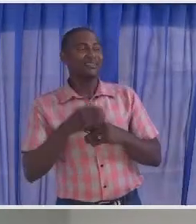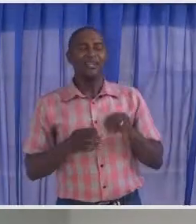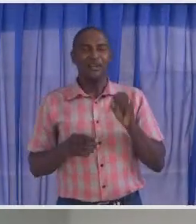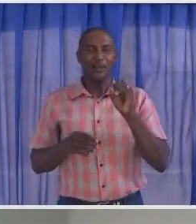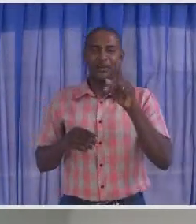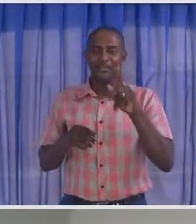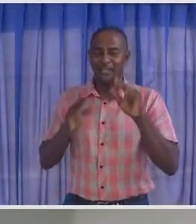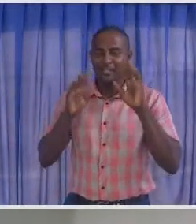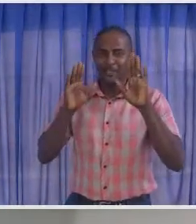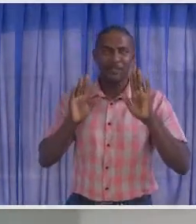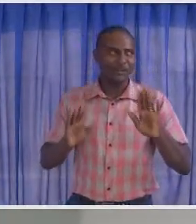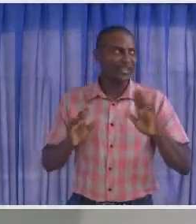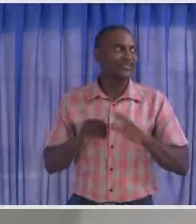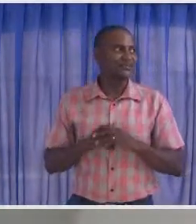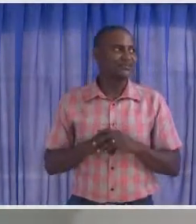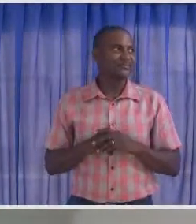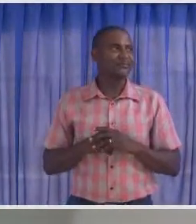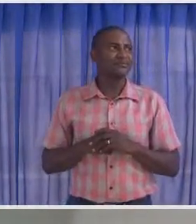Okay, great.